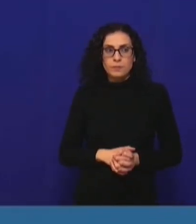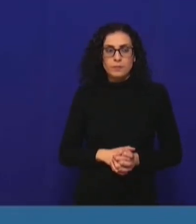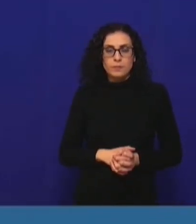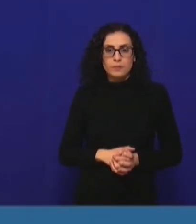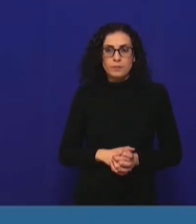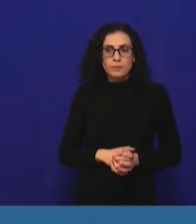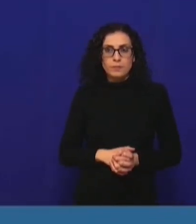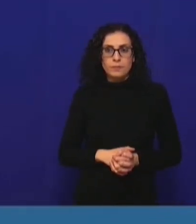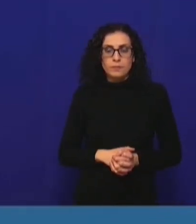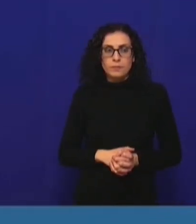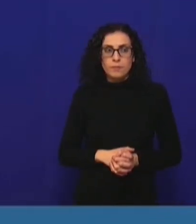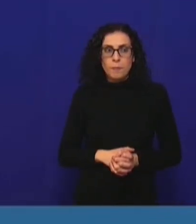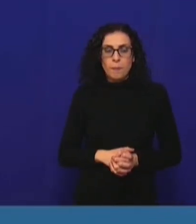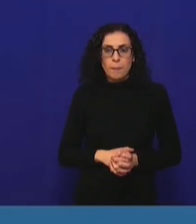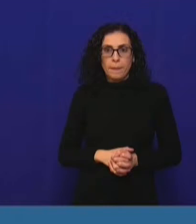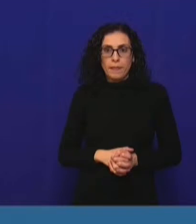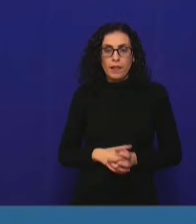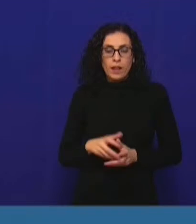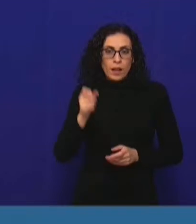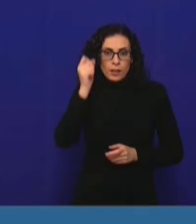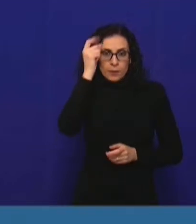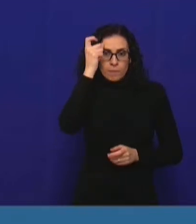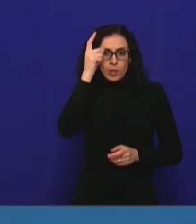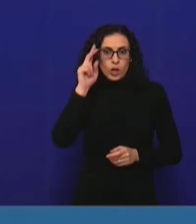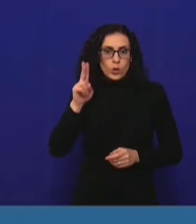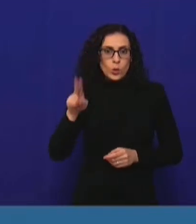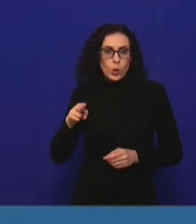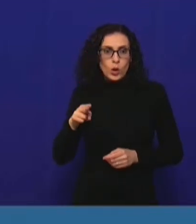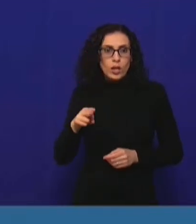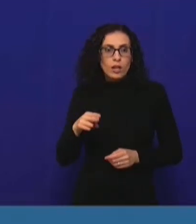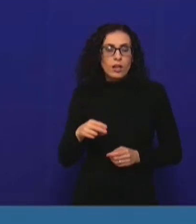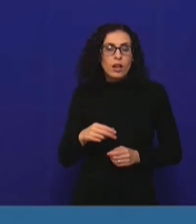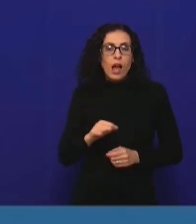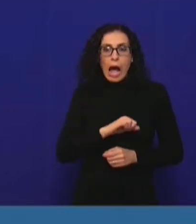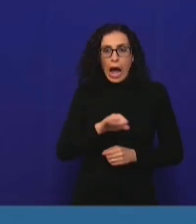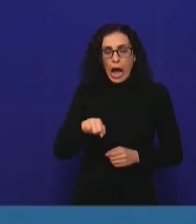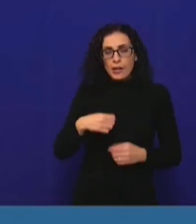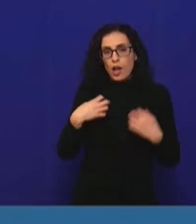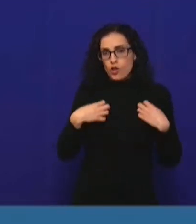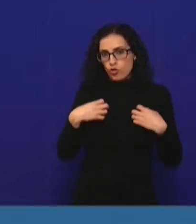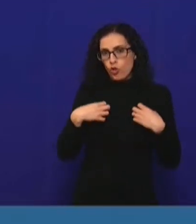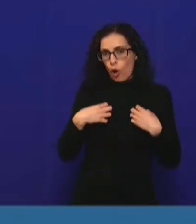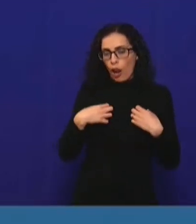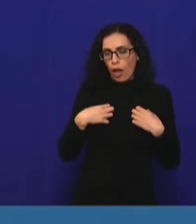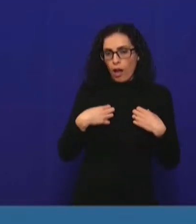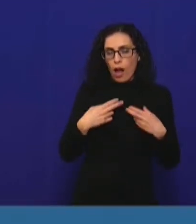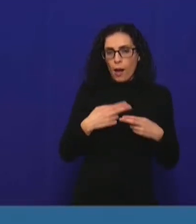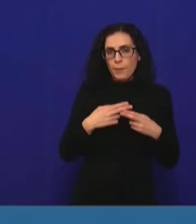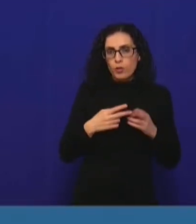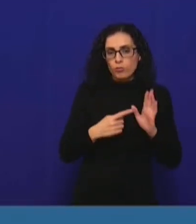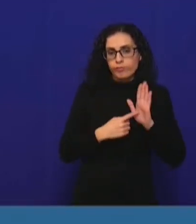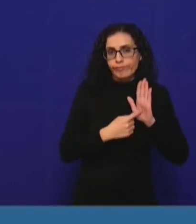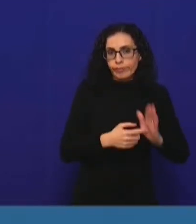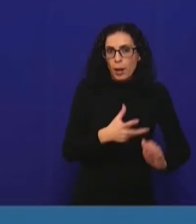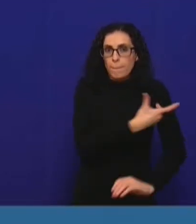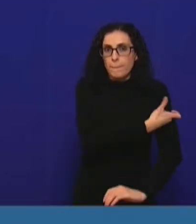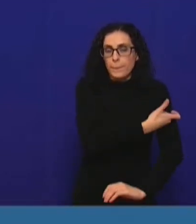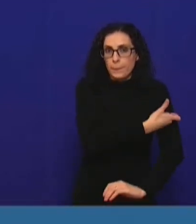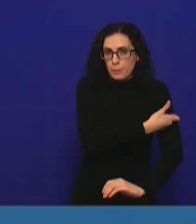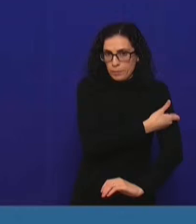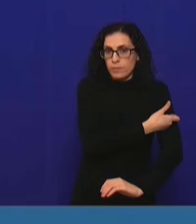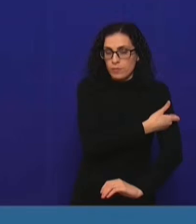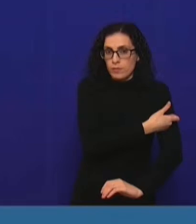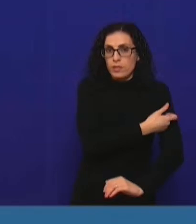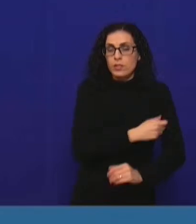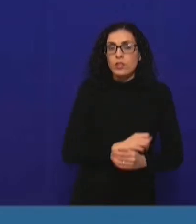Fakkarkom ukoll li aħna ukoll bħala skejjel aħna tajnihom ukoll priorità anke fit-tilqim. U l-iskop